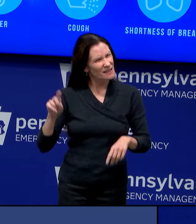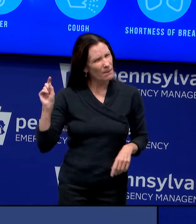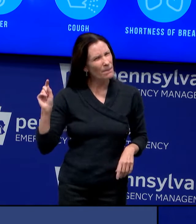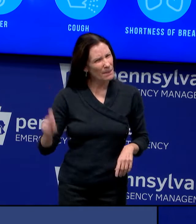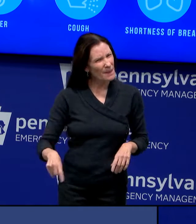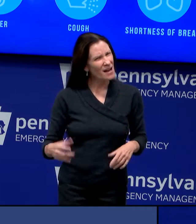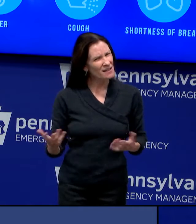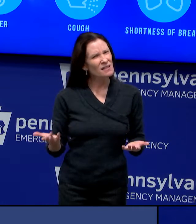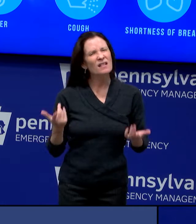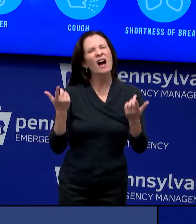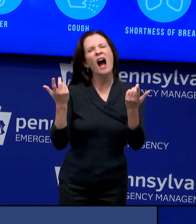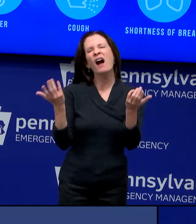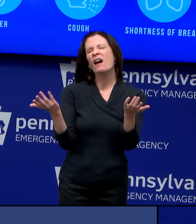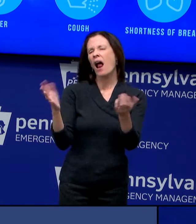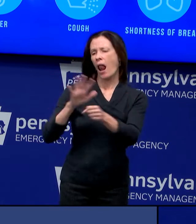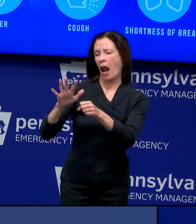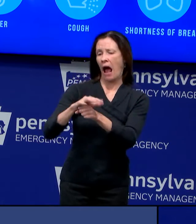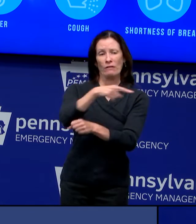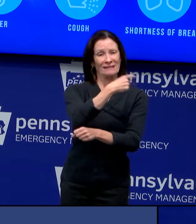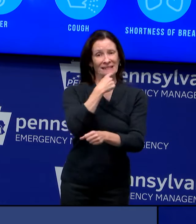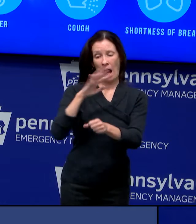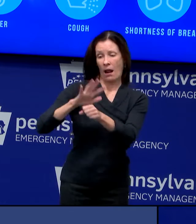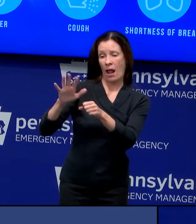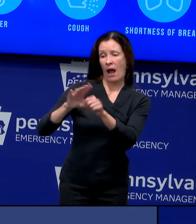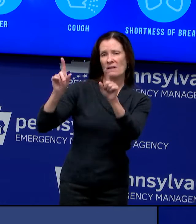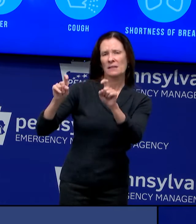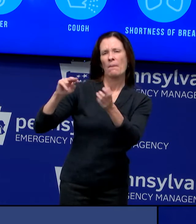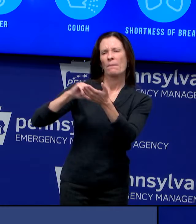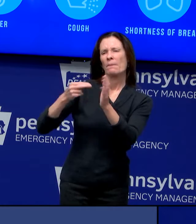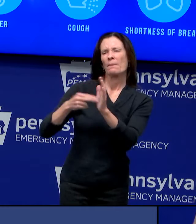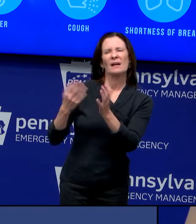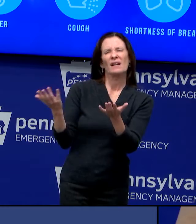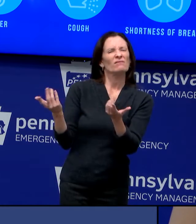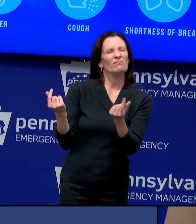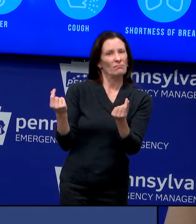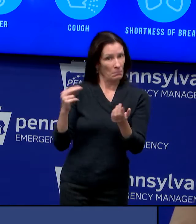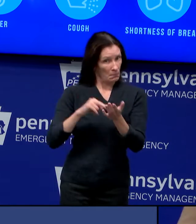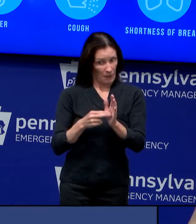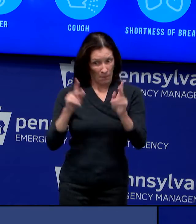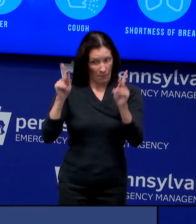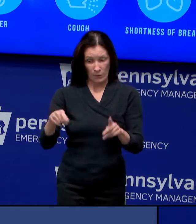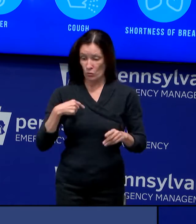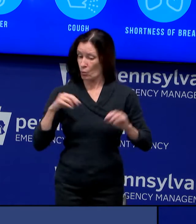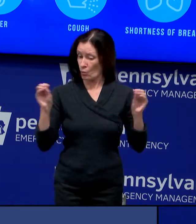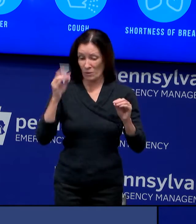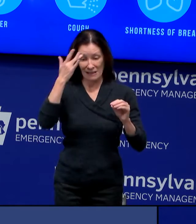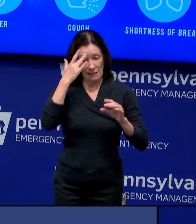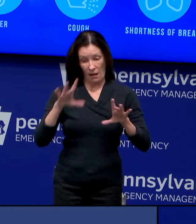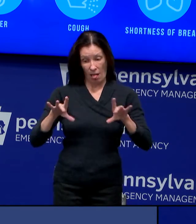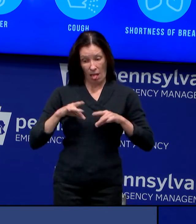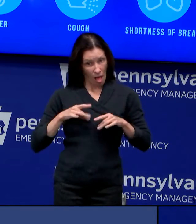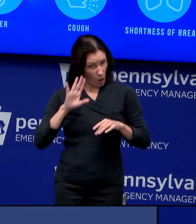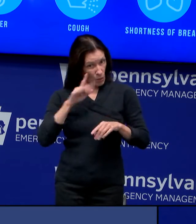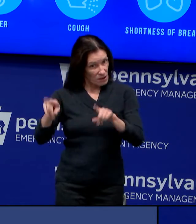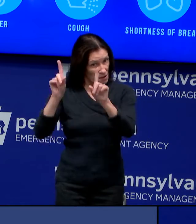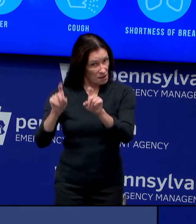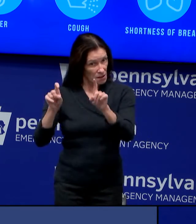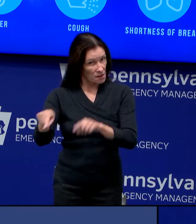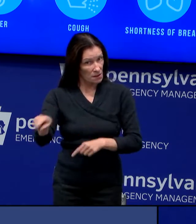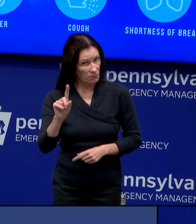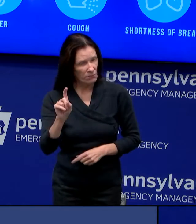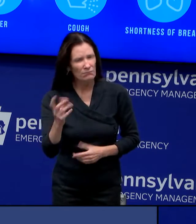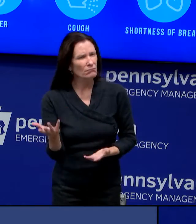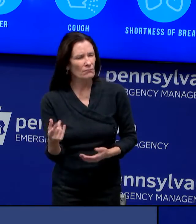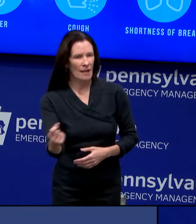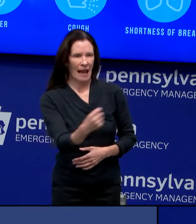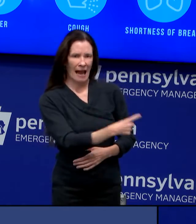defined? And will asymptomatic people in target populations be tested? So we will not be able to test asymptomatic individuals